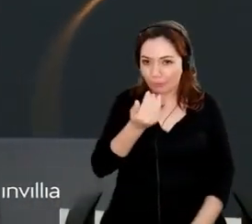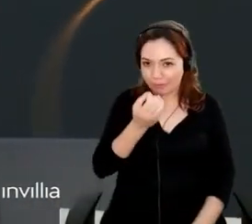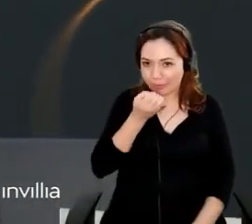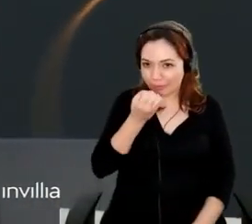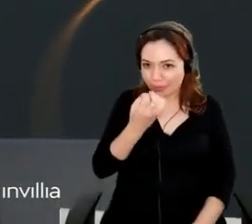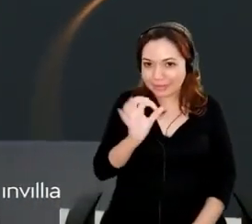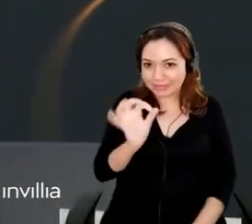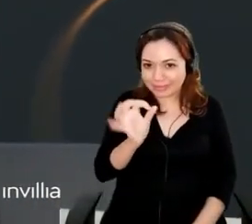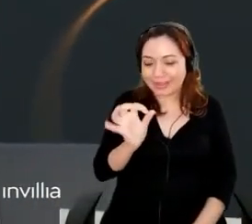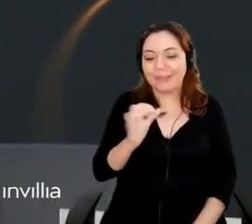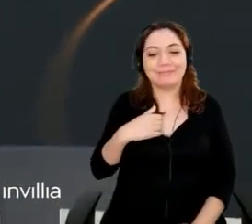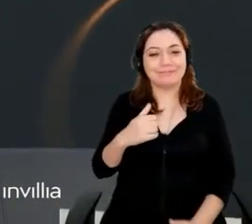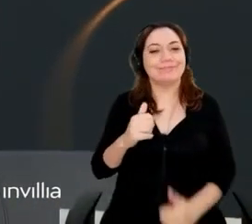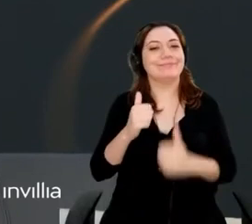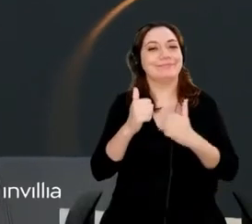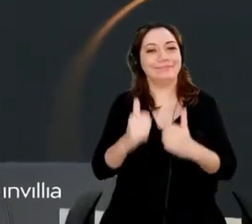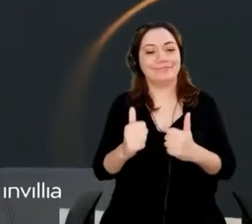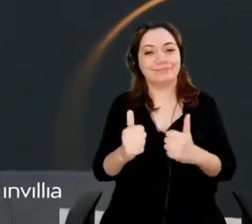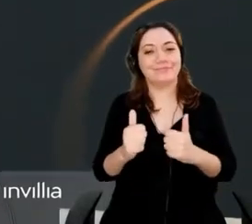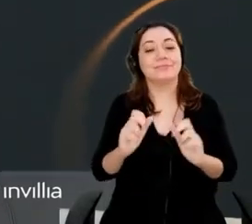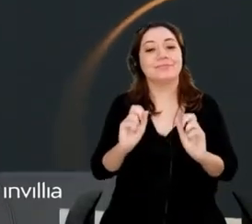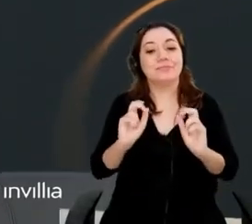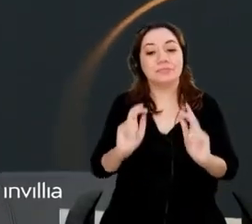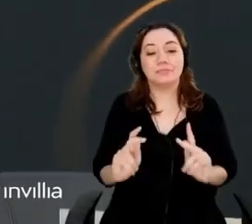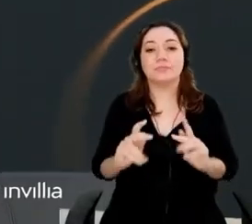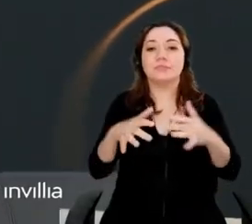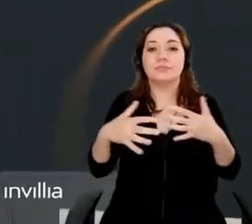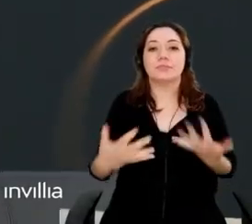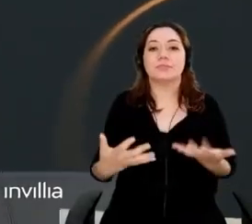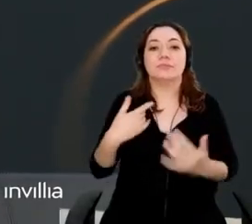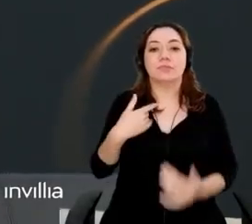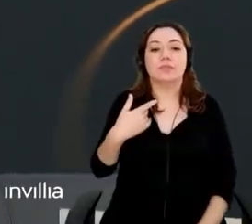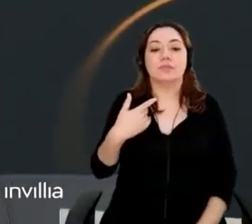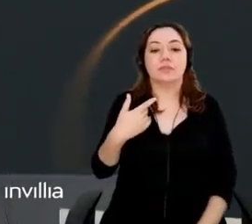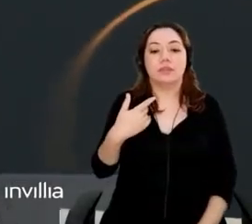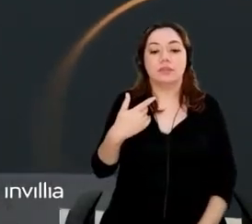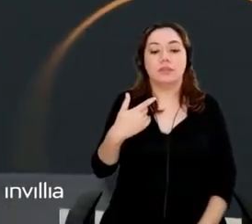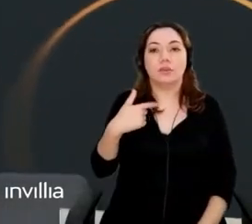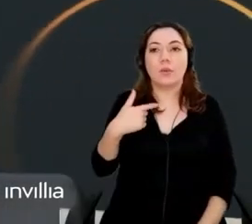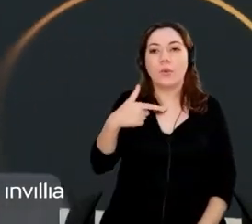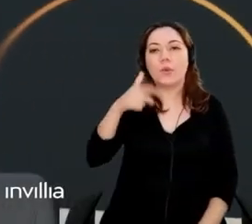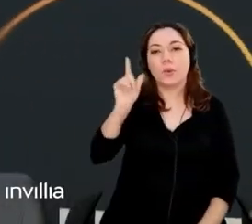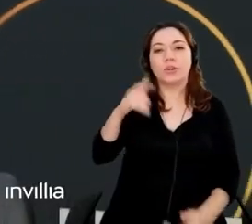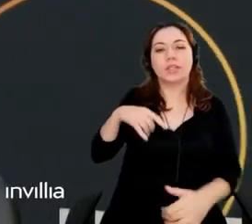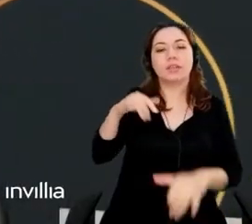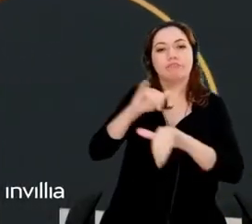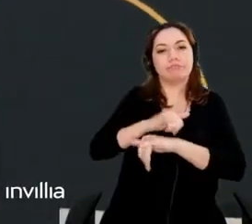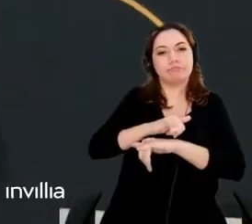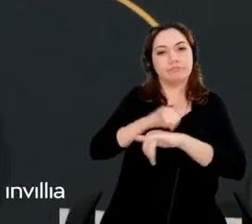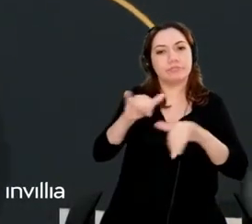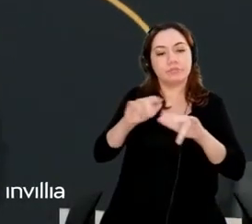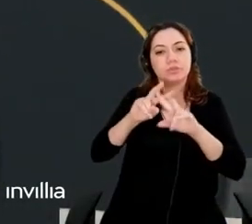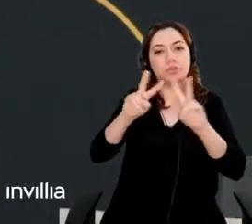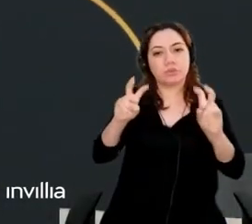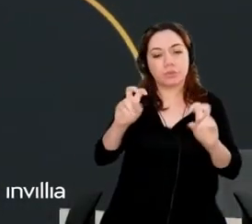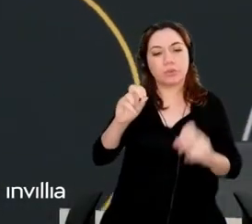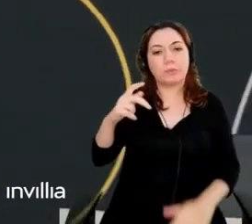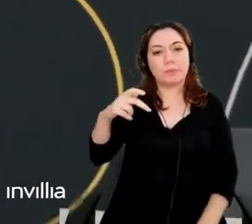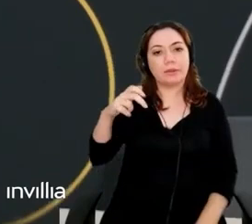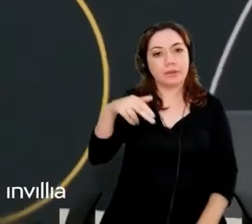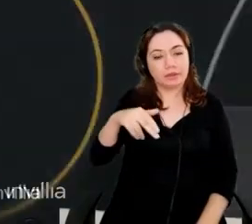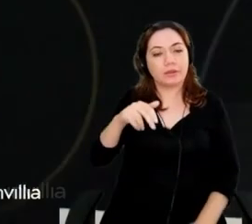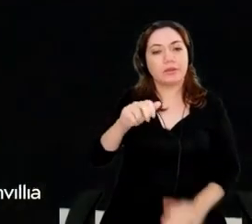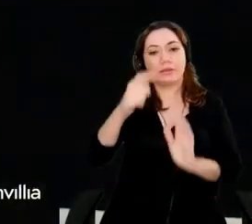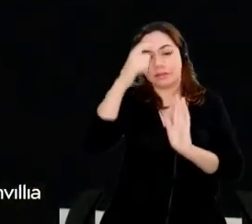Okay. So after yesterday's announcement from OpenAI, I think I should start